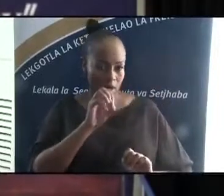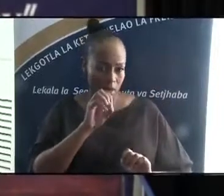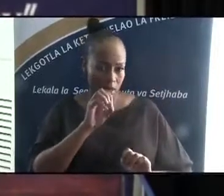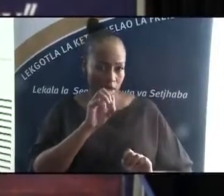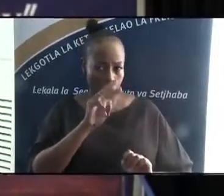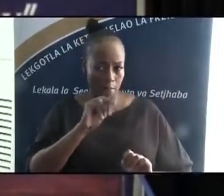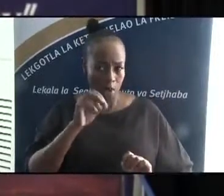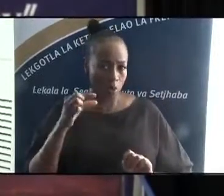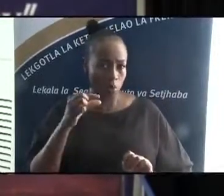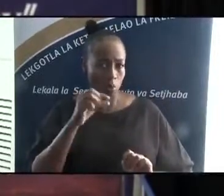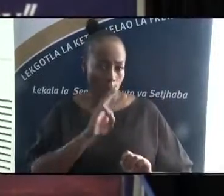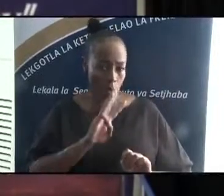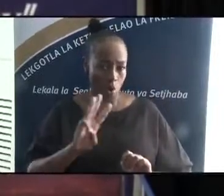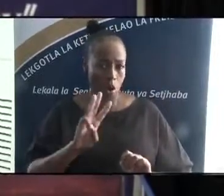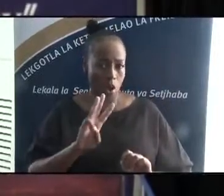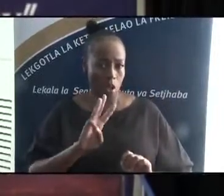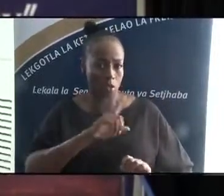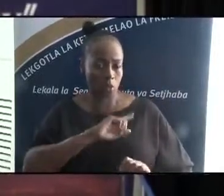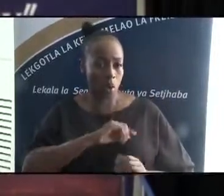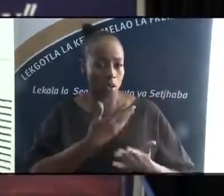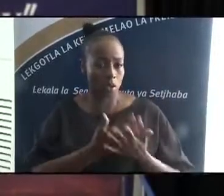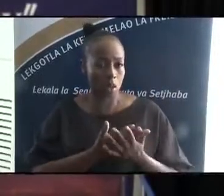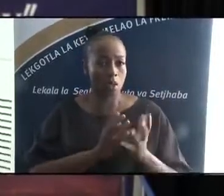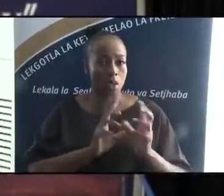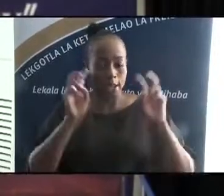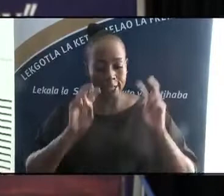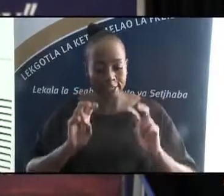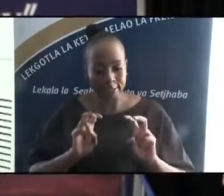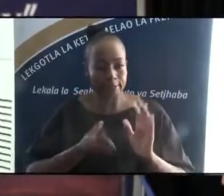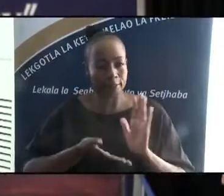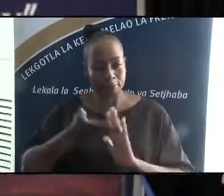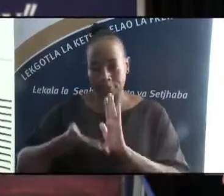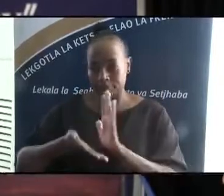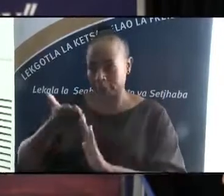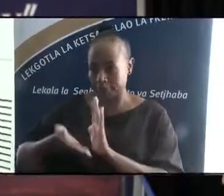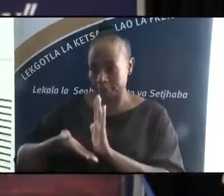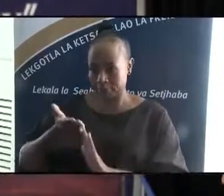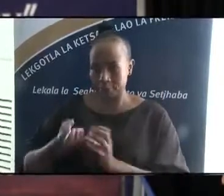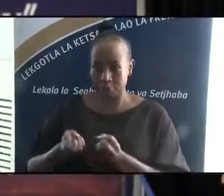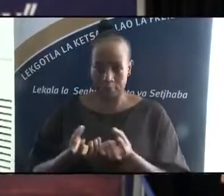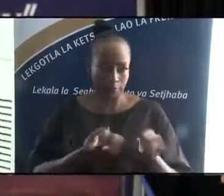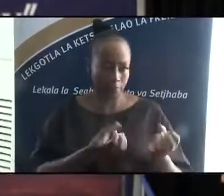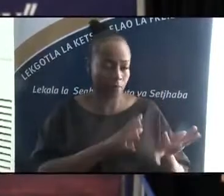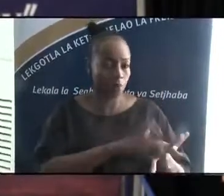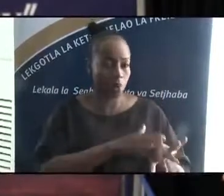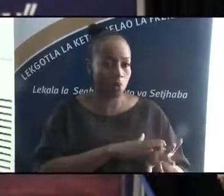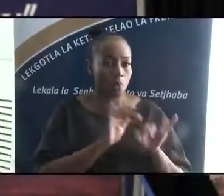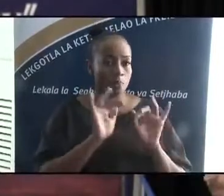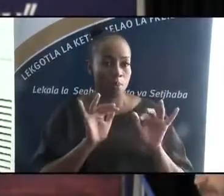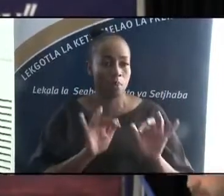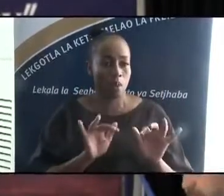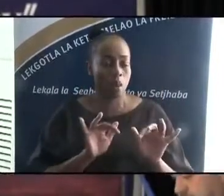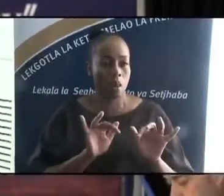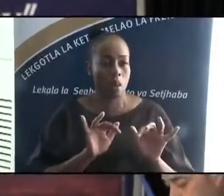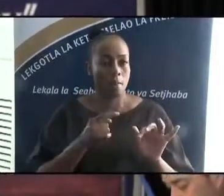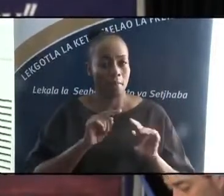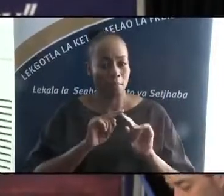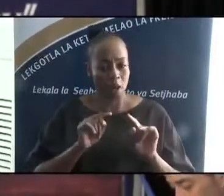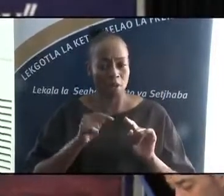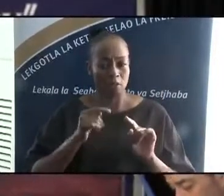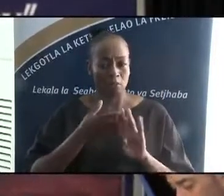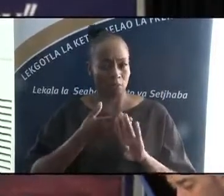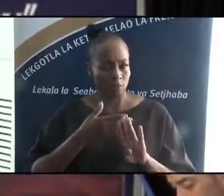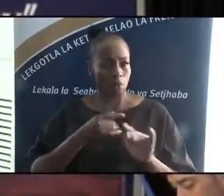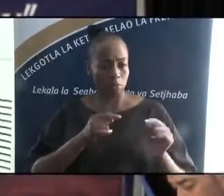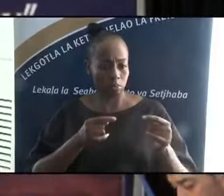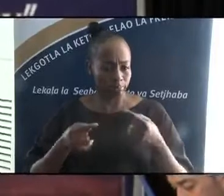solely to expand the capacity of electricity and electricity generation. It has been argued that this particular